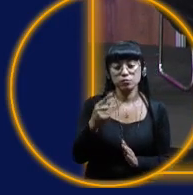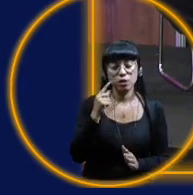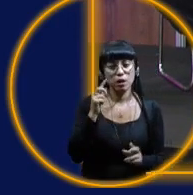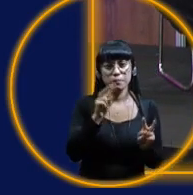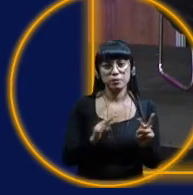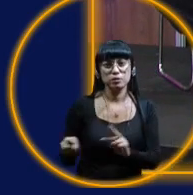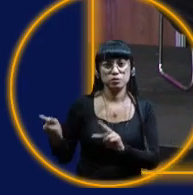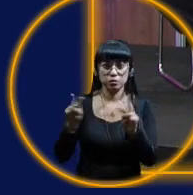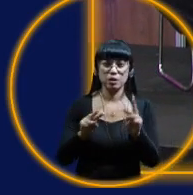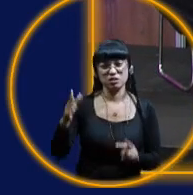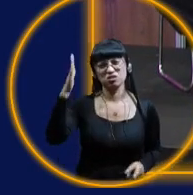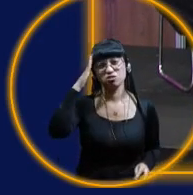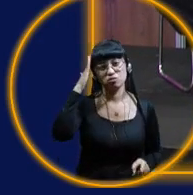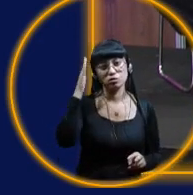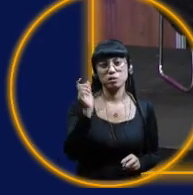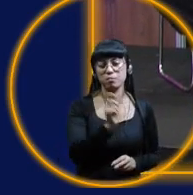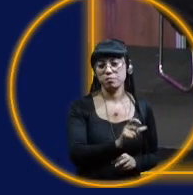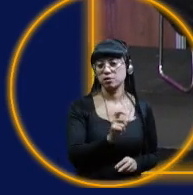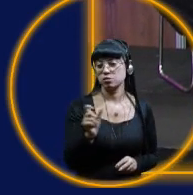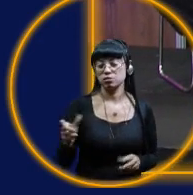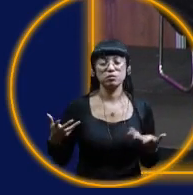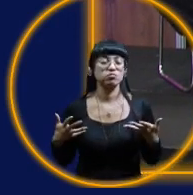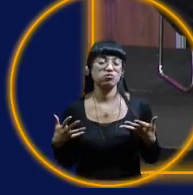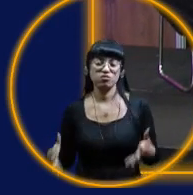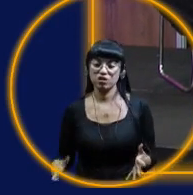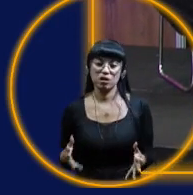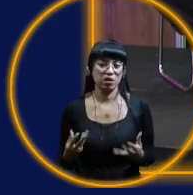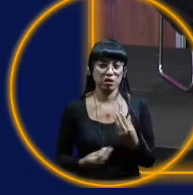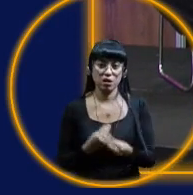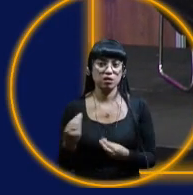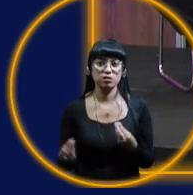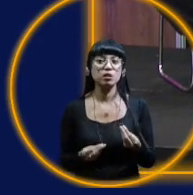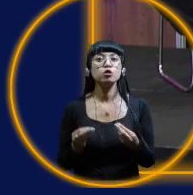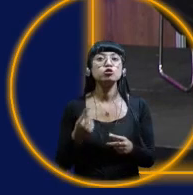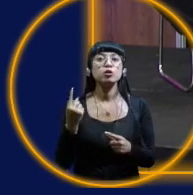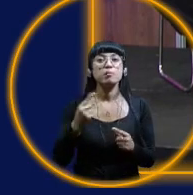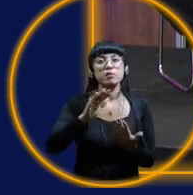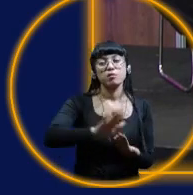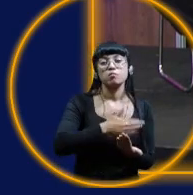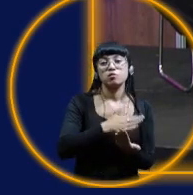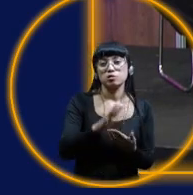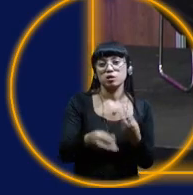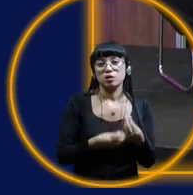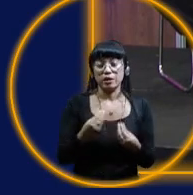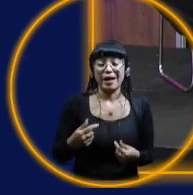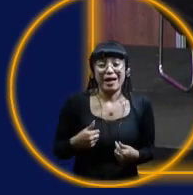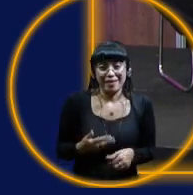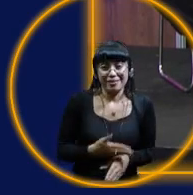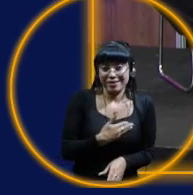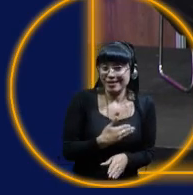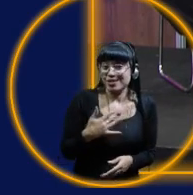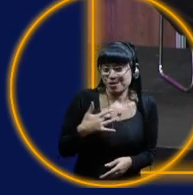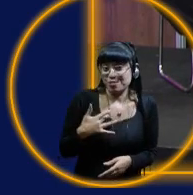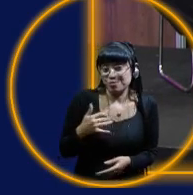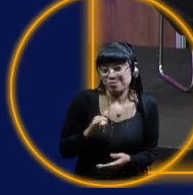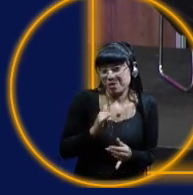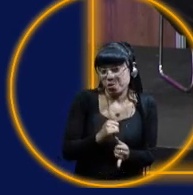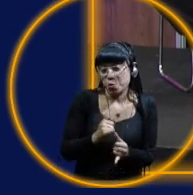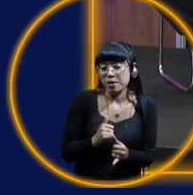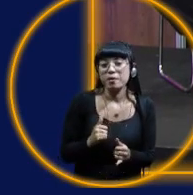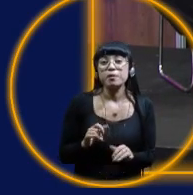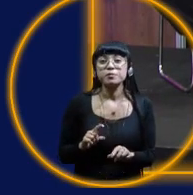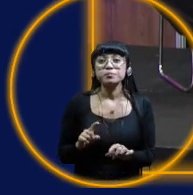people don't really want to do it. They just want to make their music, and that's how I felt. But it is a